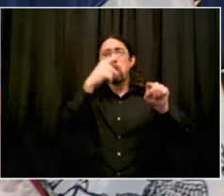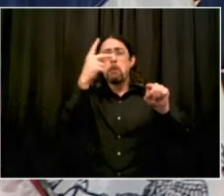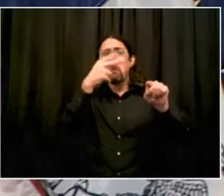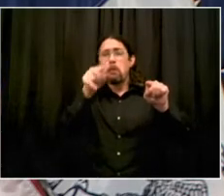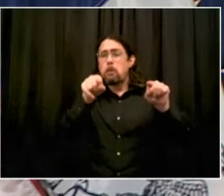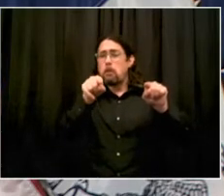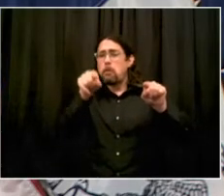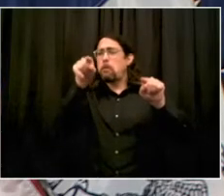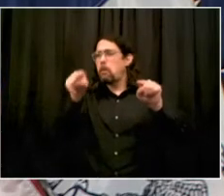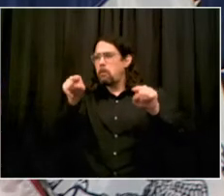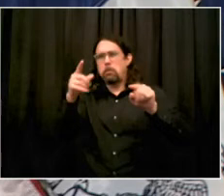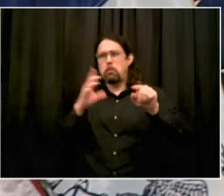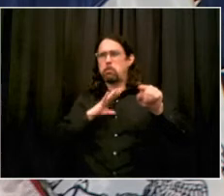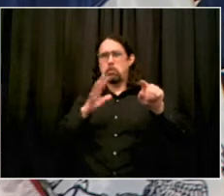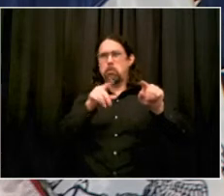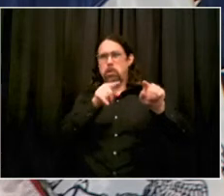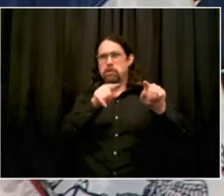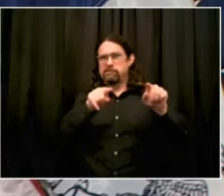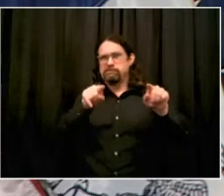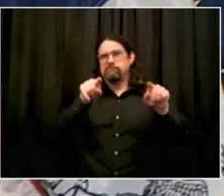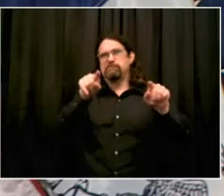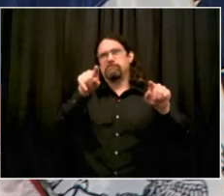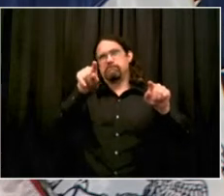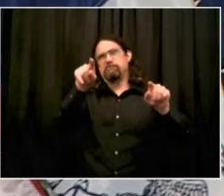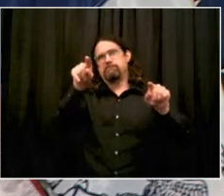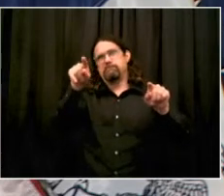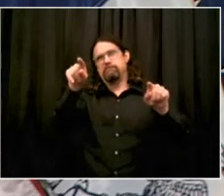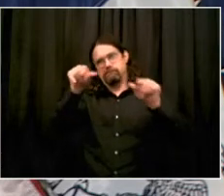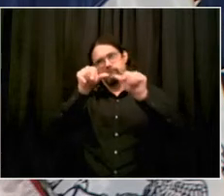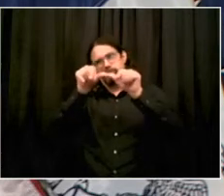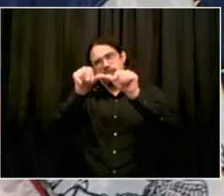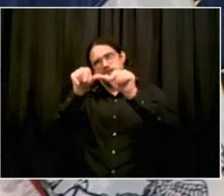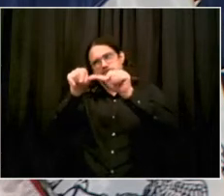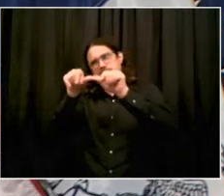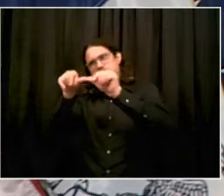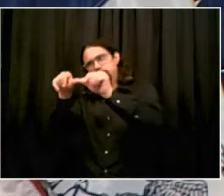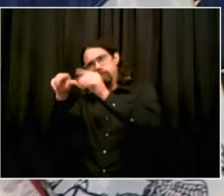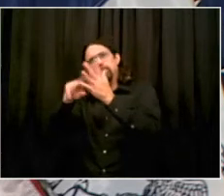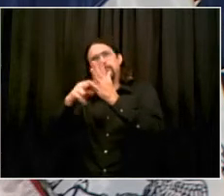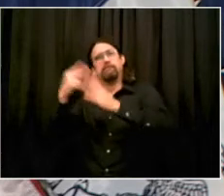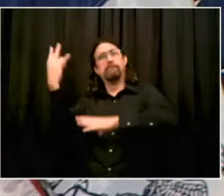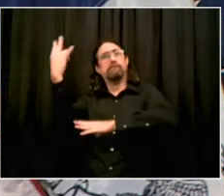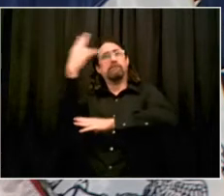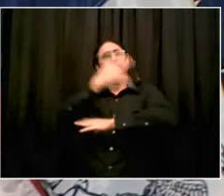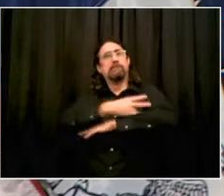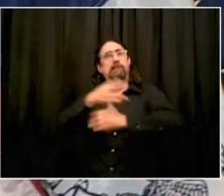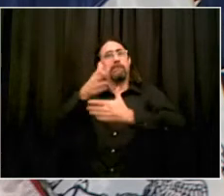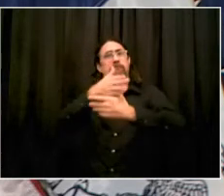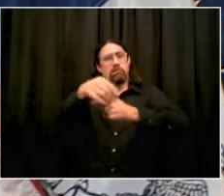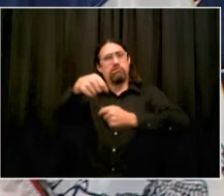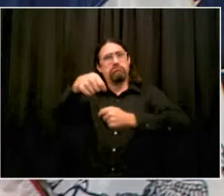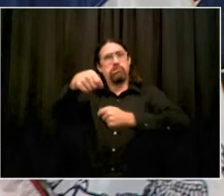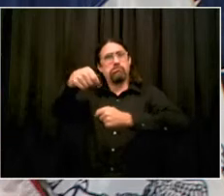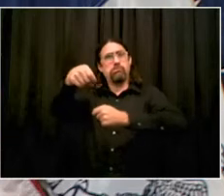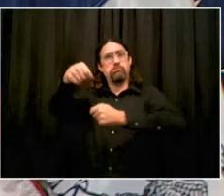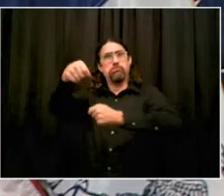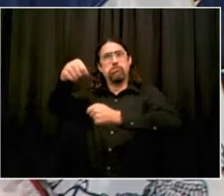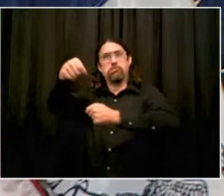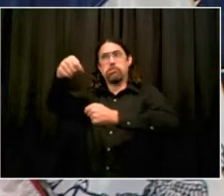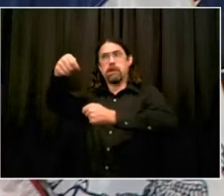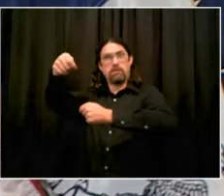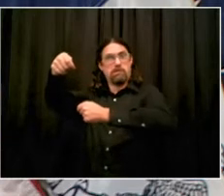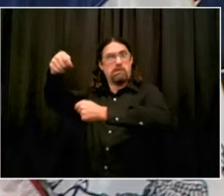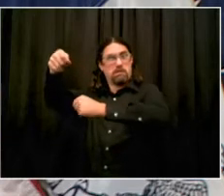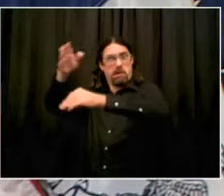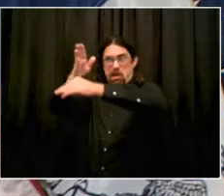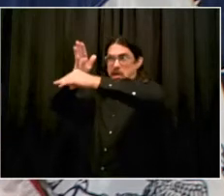stages. But the goal is to be under the 3% in a way that is consistent. Dr. Varma, you want to add a little more